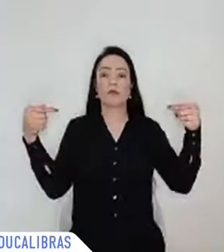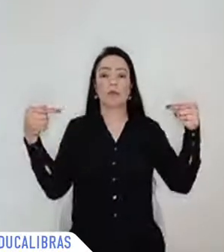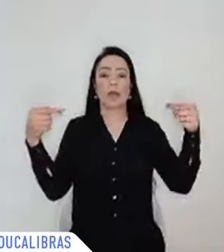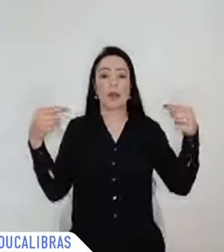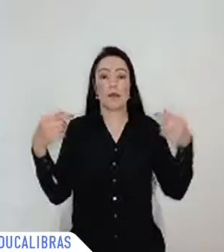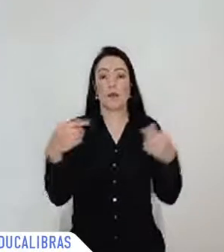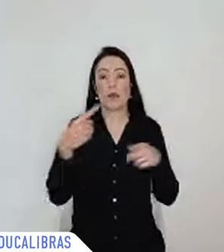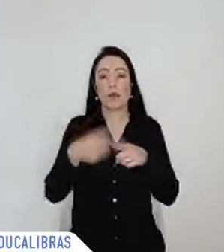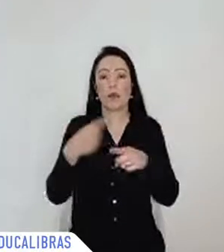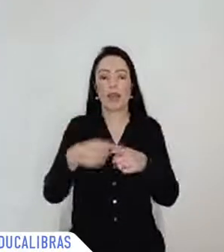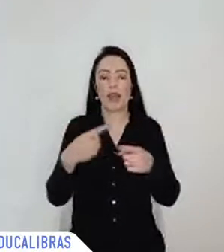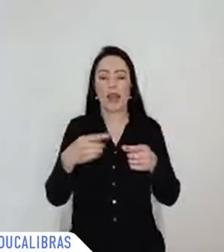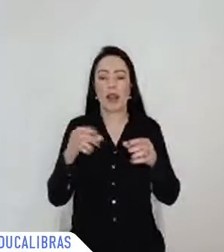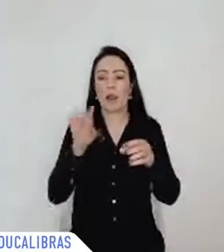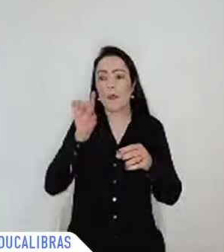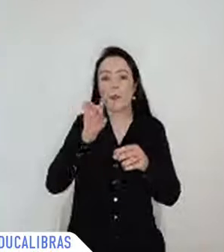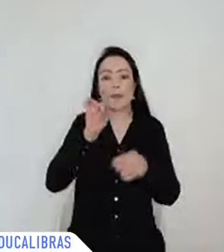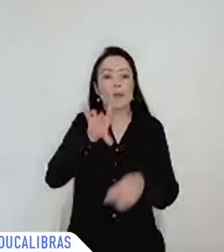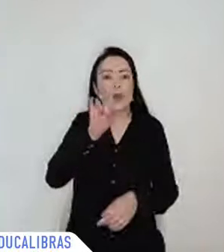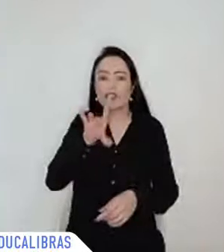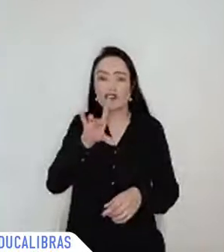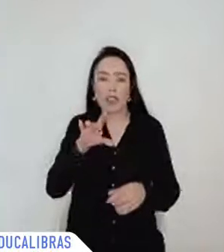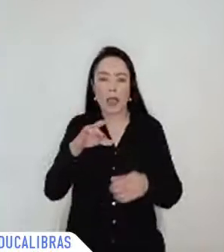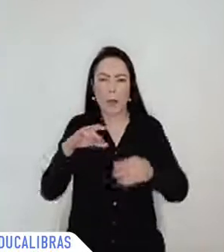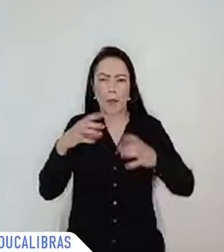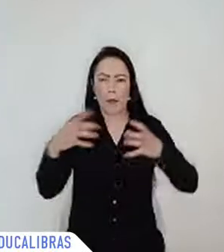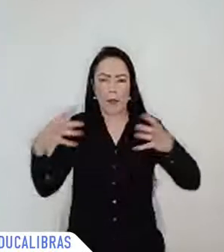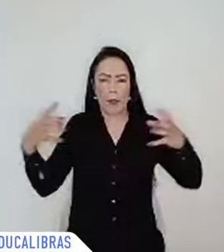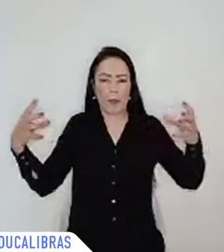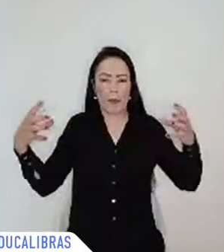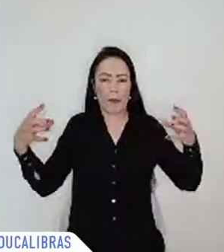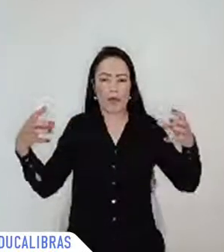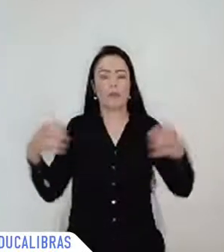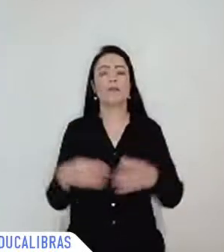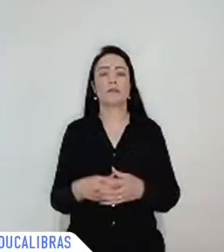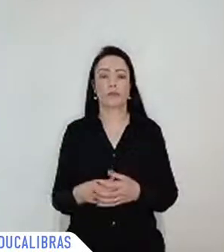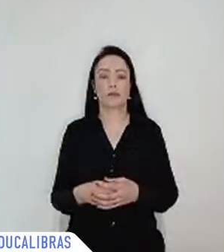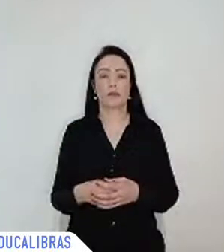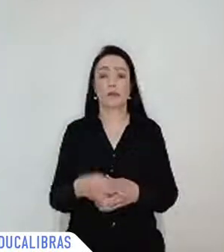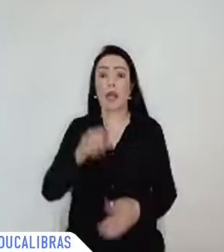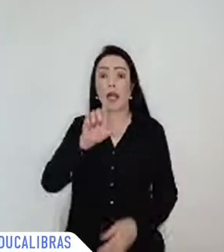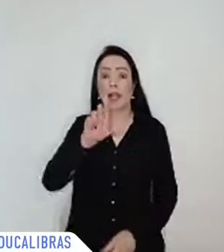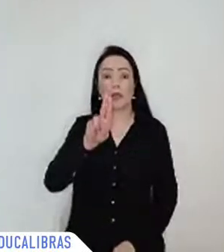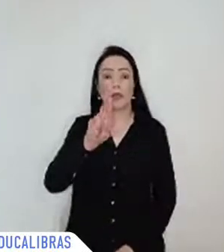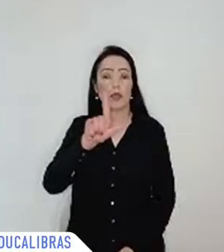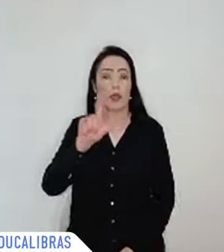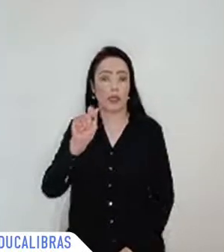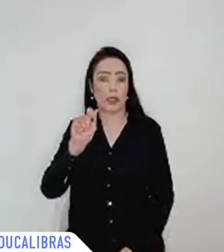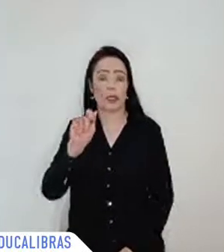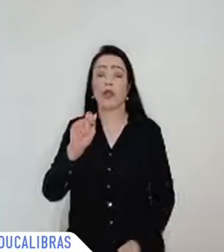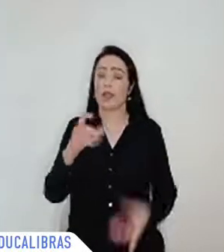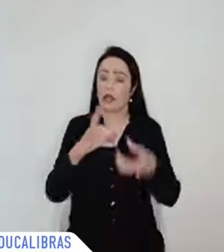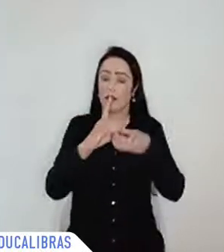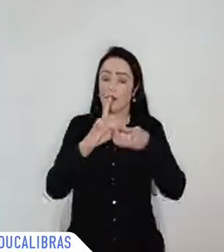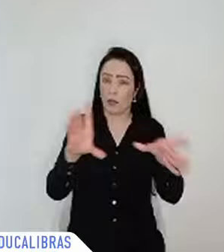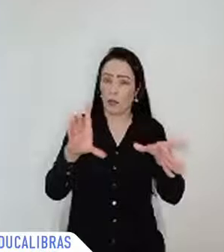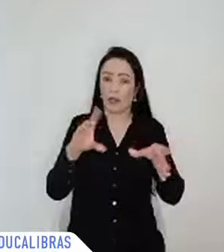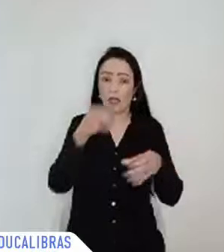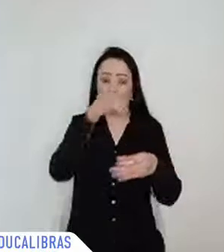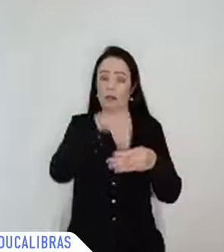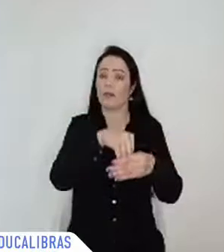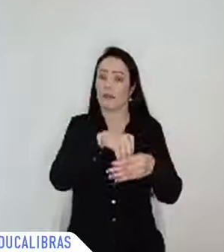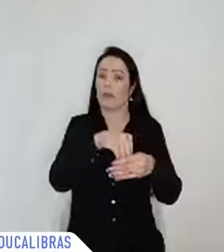the research because it retrofeeds itself. You can have a lot of criticism against Lula,